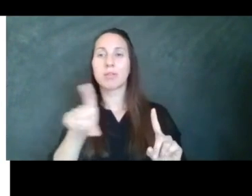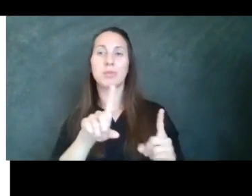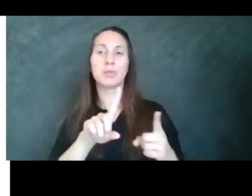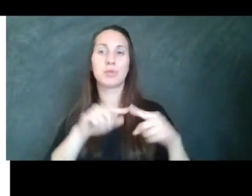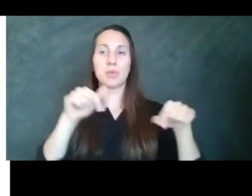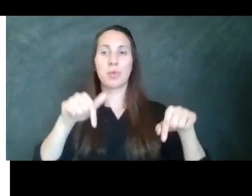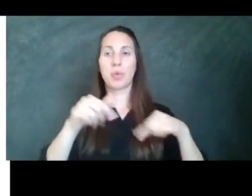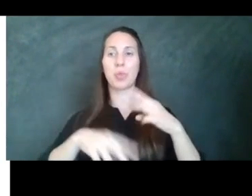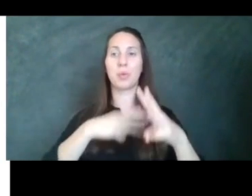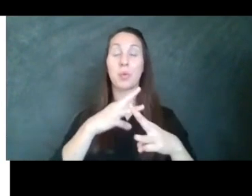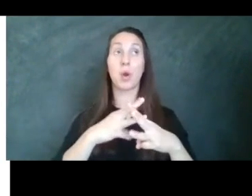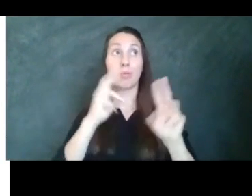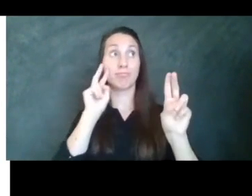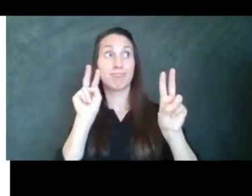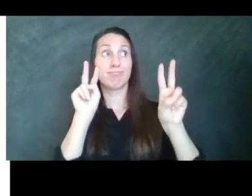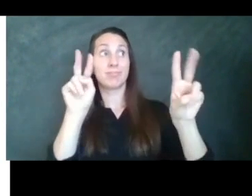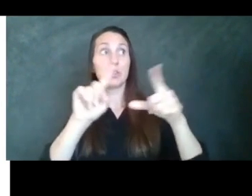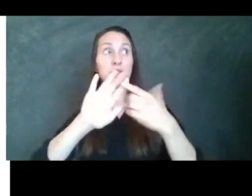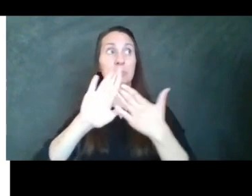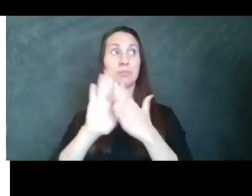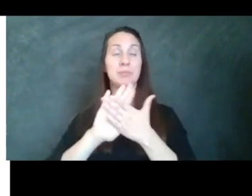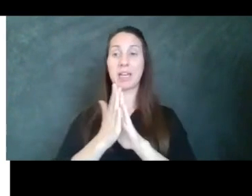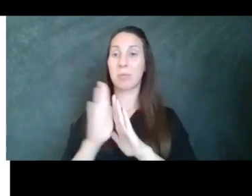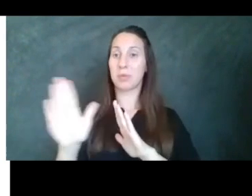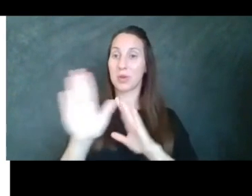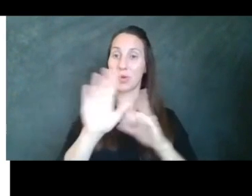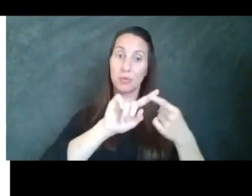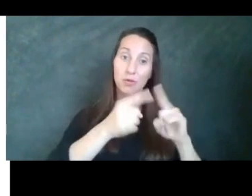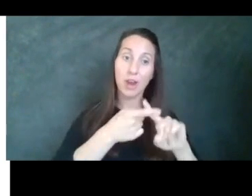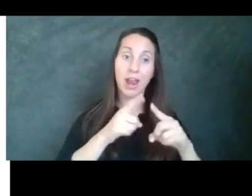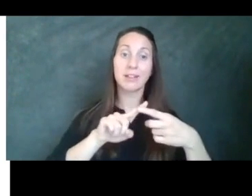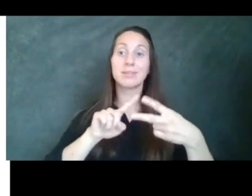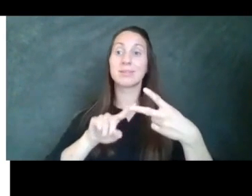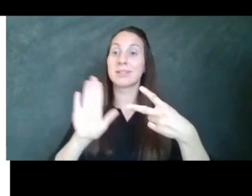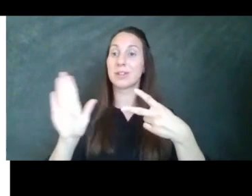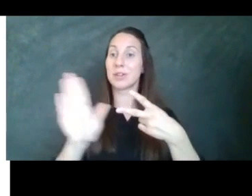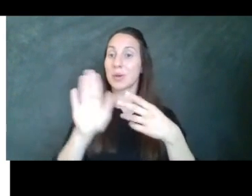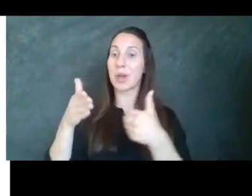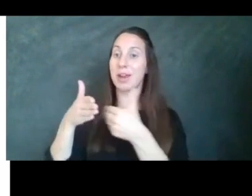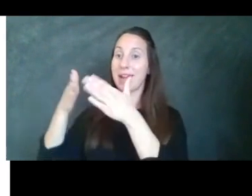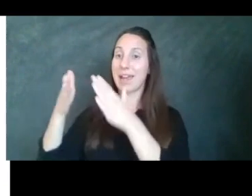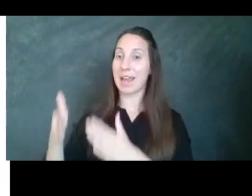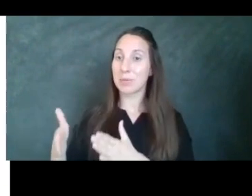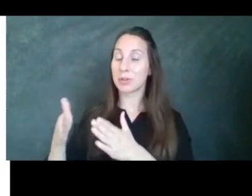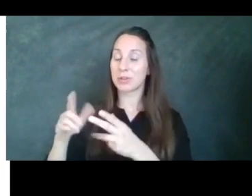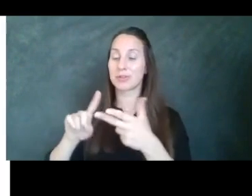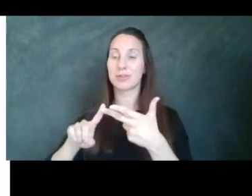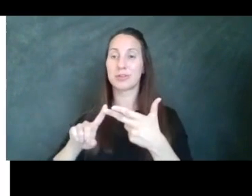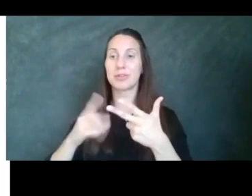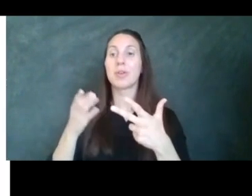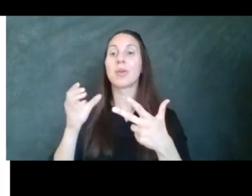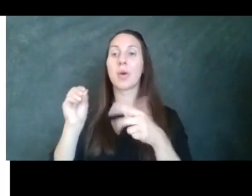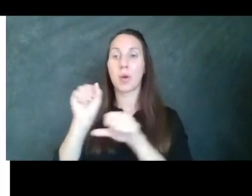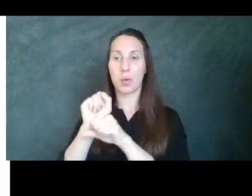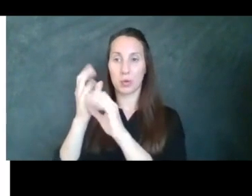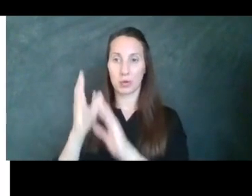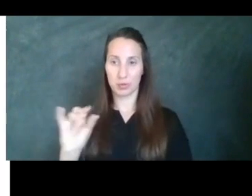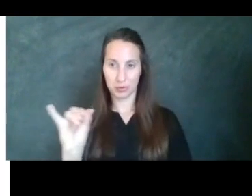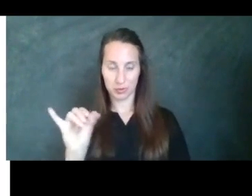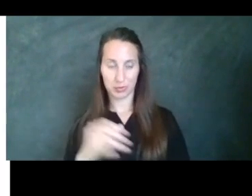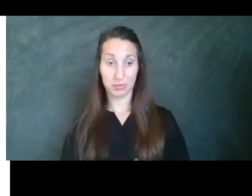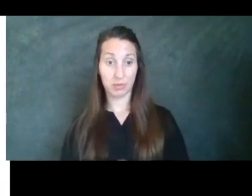look forward to becoming your friends, your neighbors, and your co-workers. We say whatever